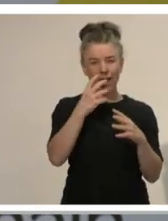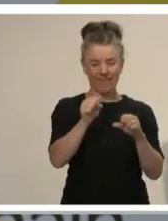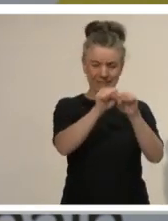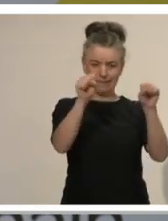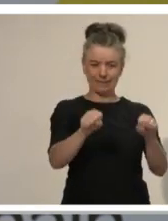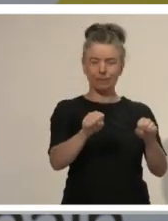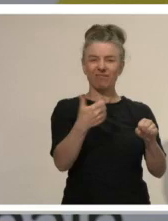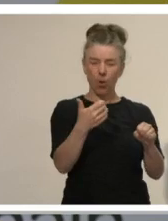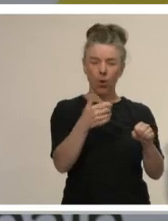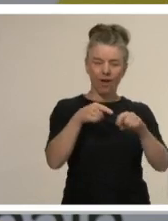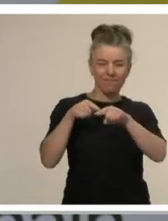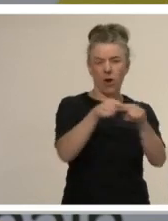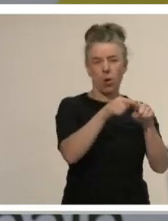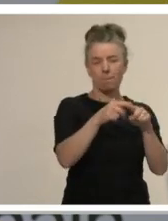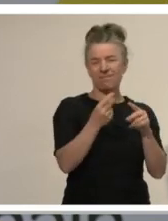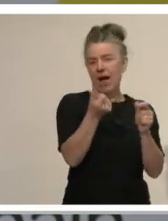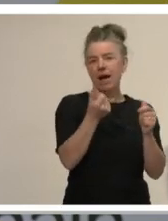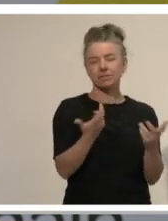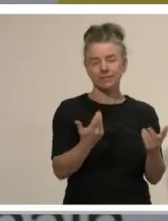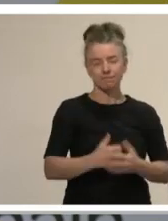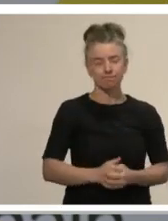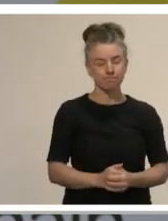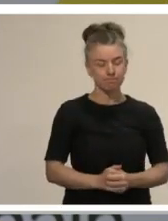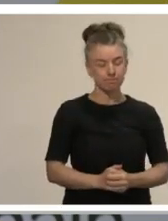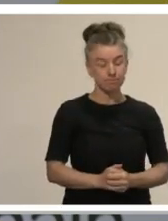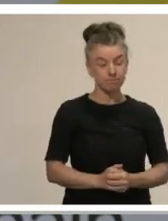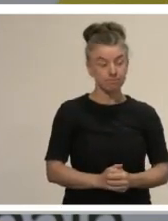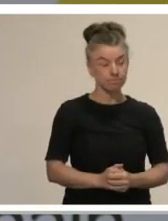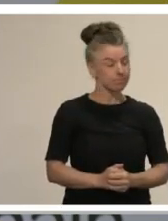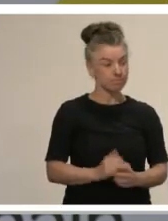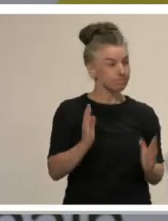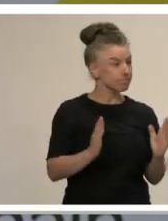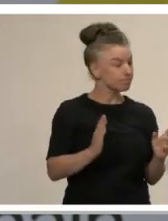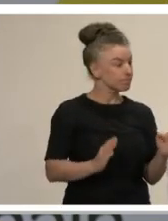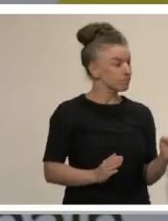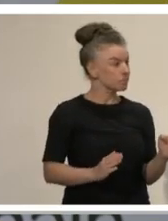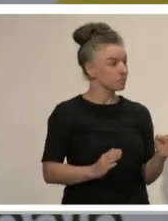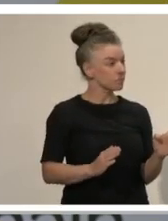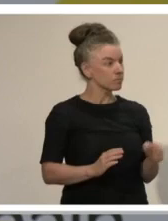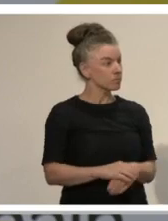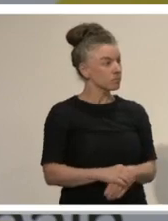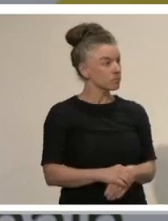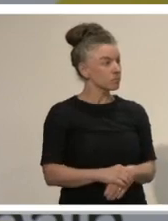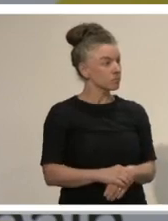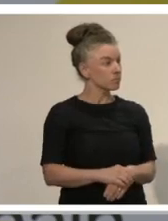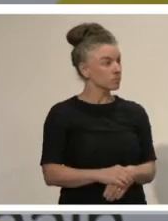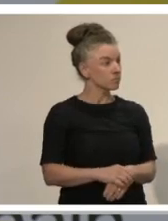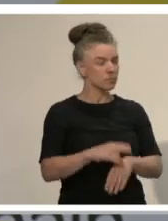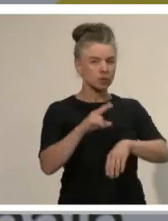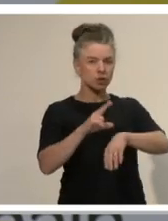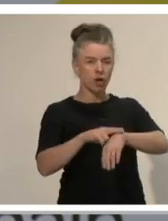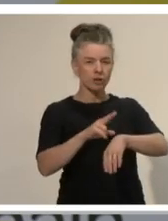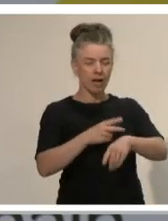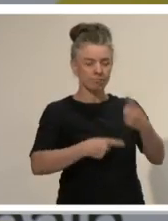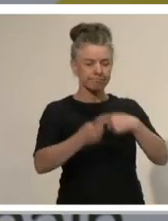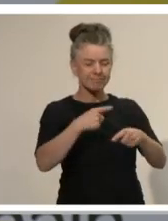sort of contact tracing we need to do. Just in the front. Our GPs are telling us that anyone living in a crowded home